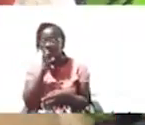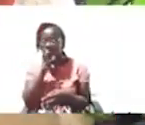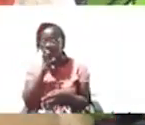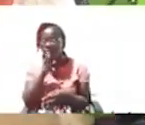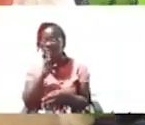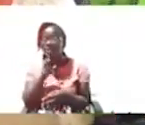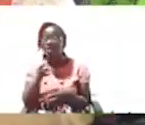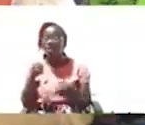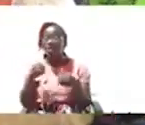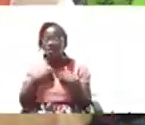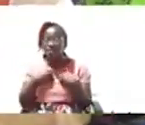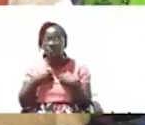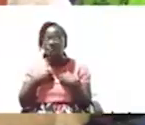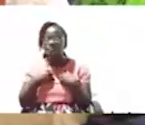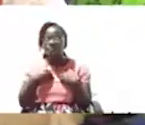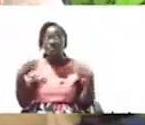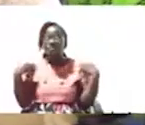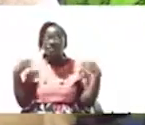stirring.